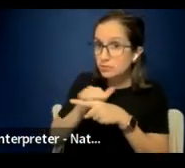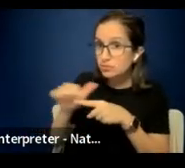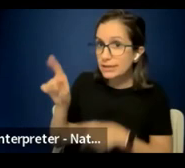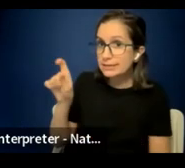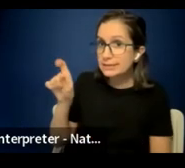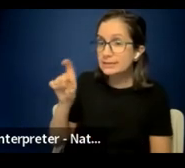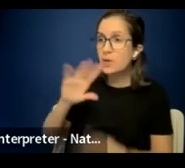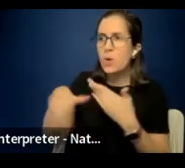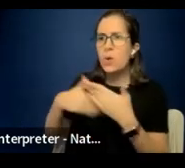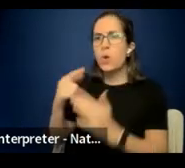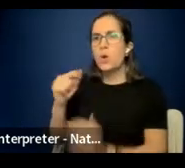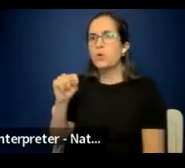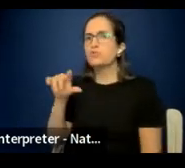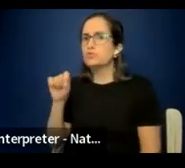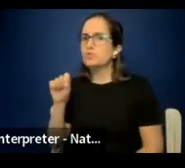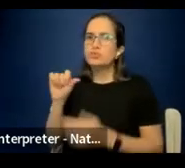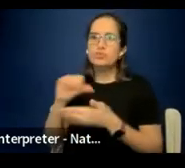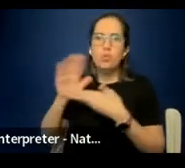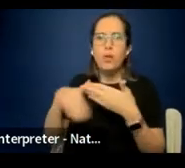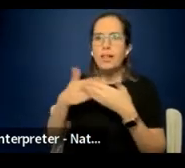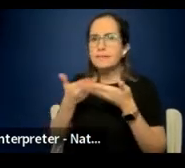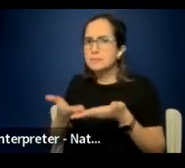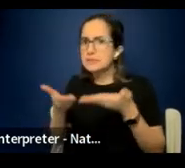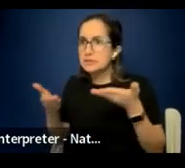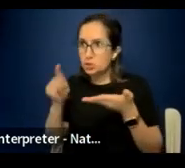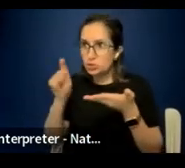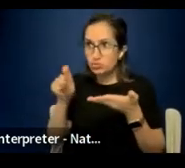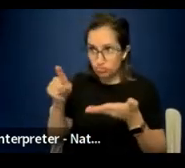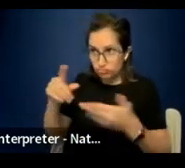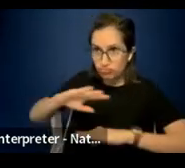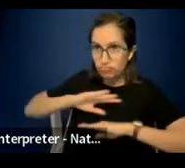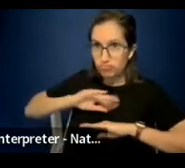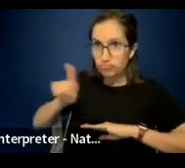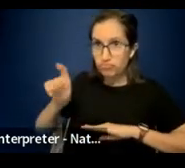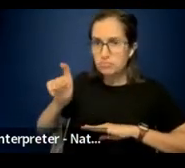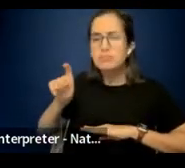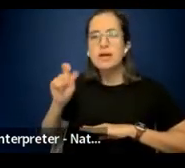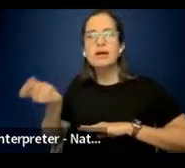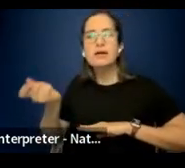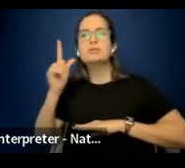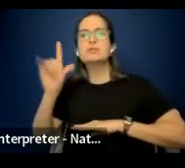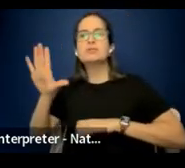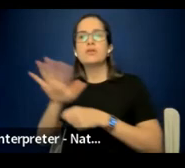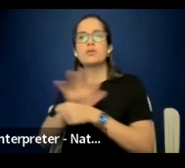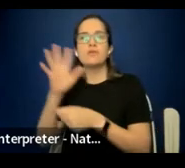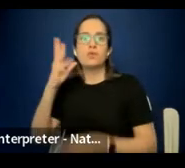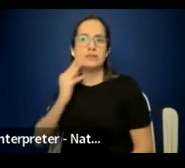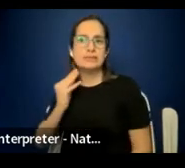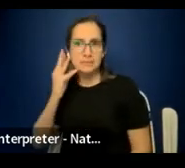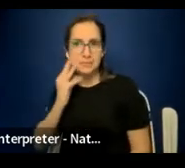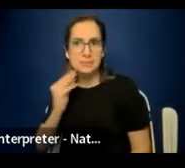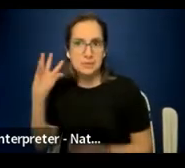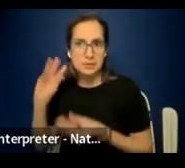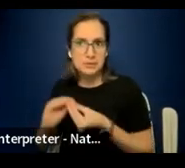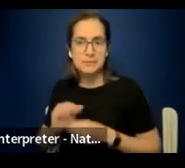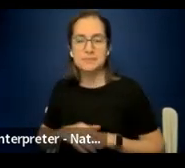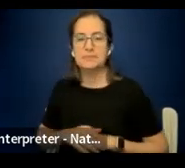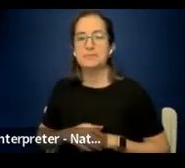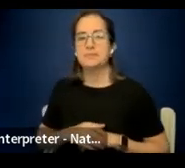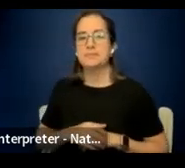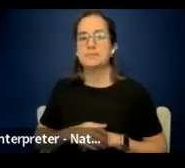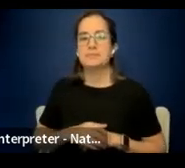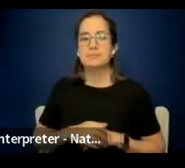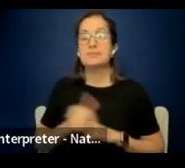tools and materials that you needed? Making sure that you're, you know, understanding kind of their full experience. And most